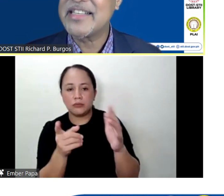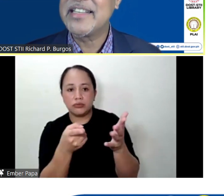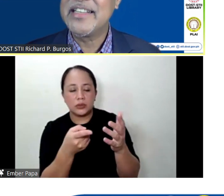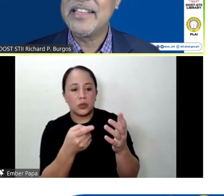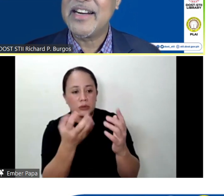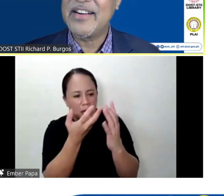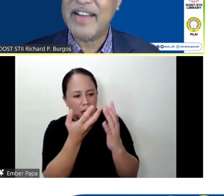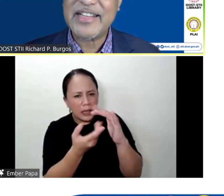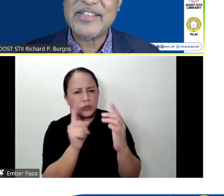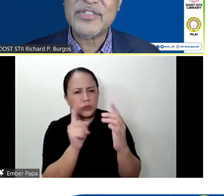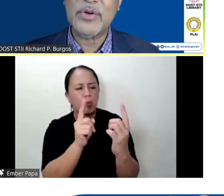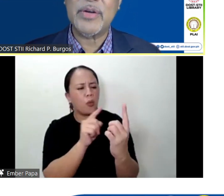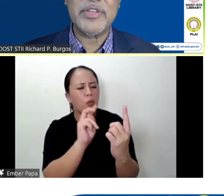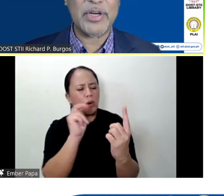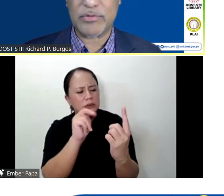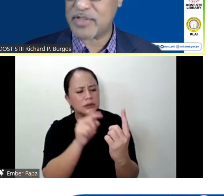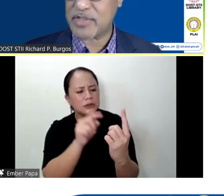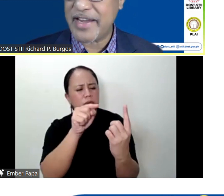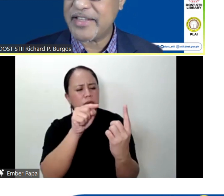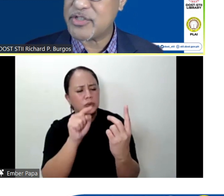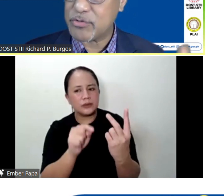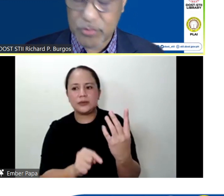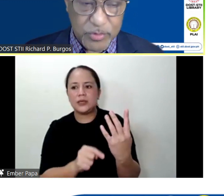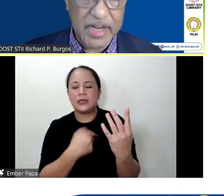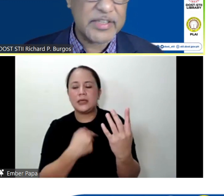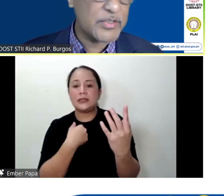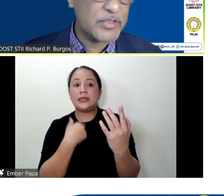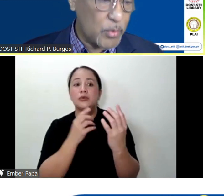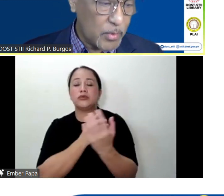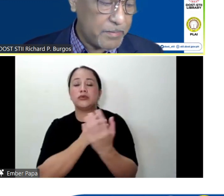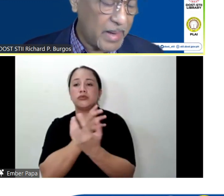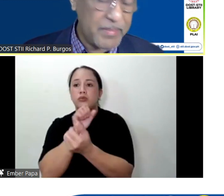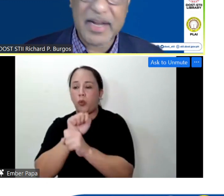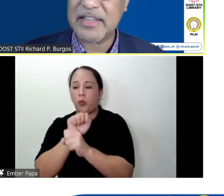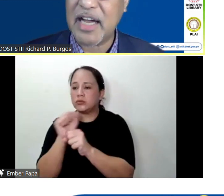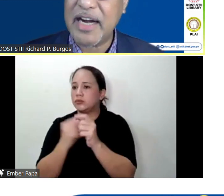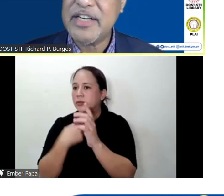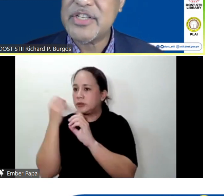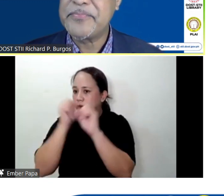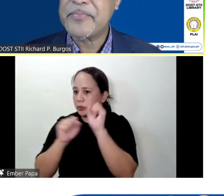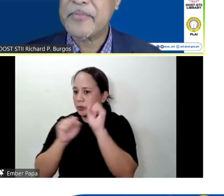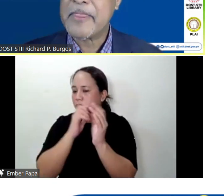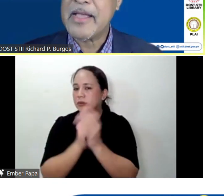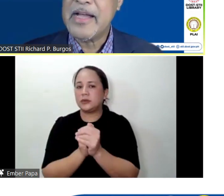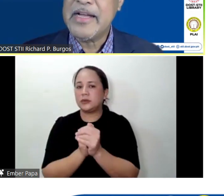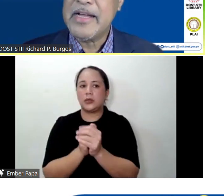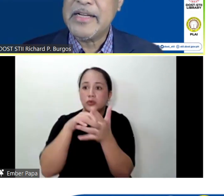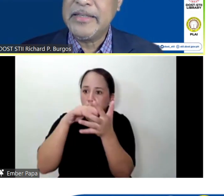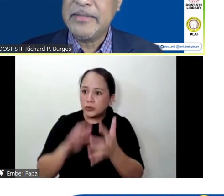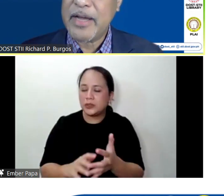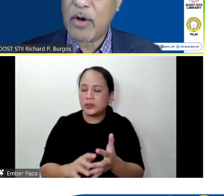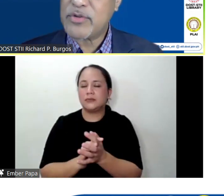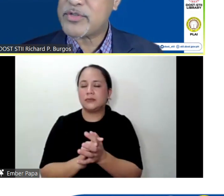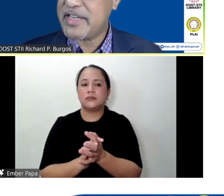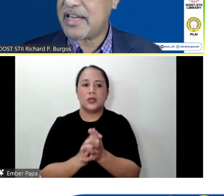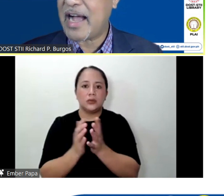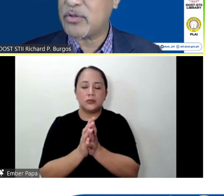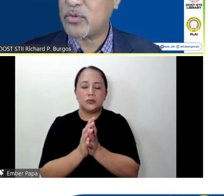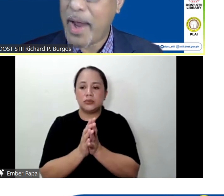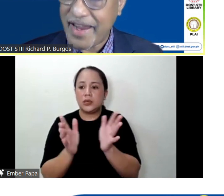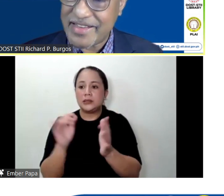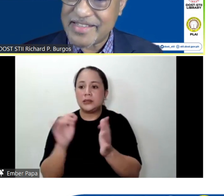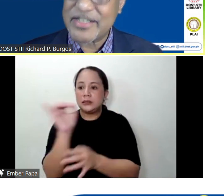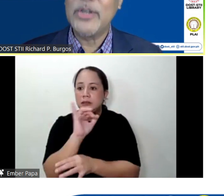needs, all right? So they reach out to scientists, to students, to the public at large. They also seek